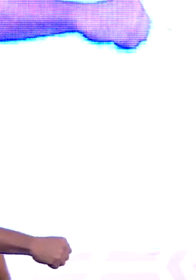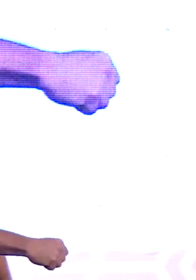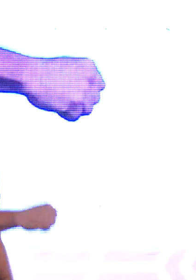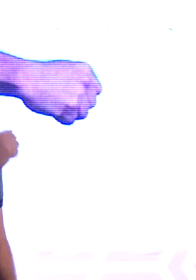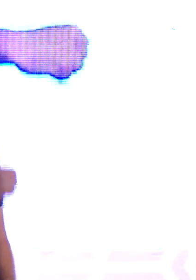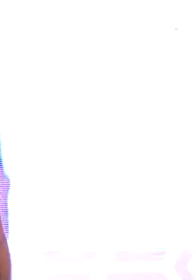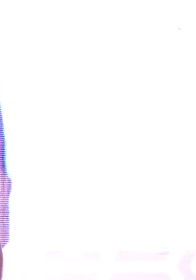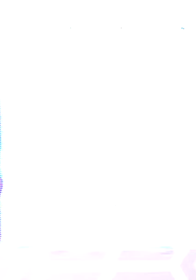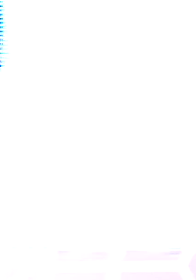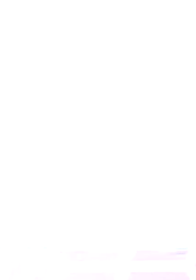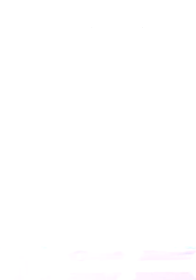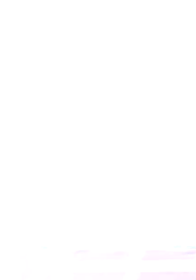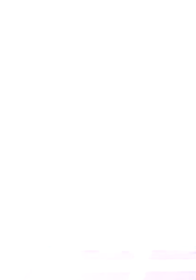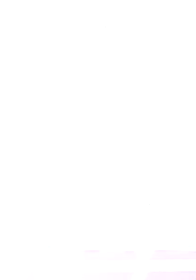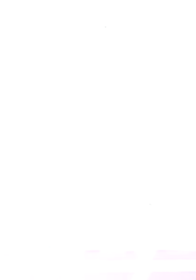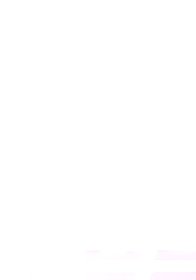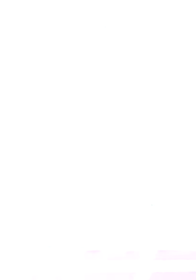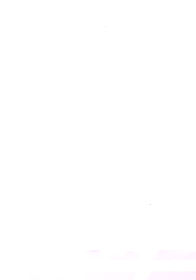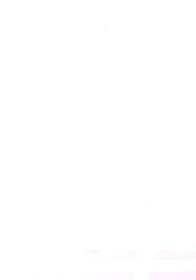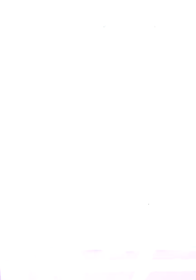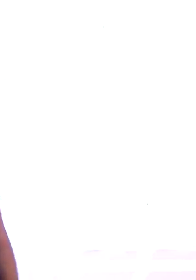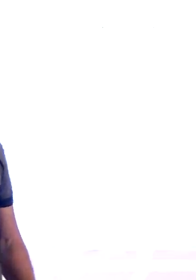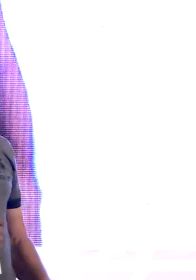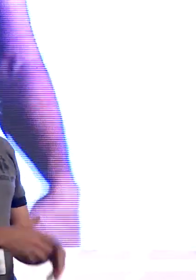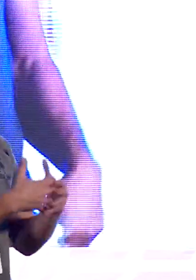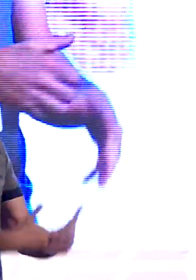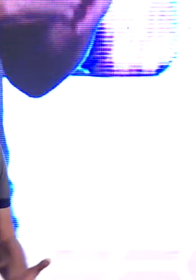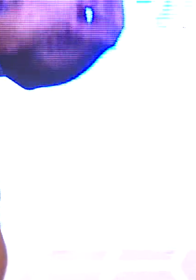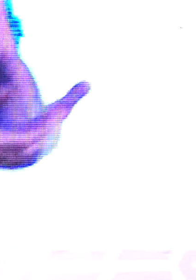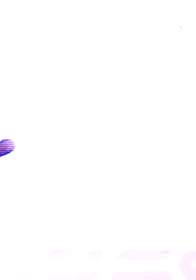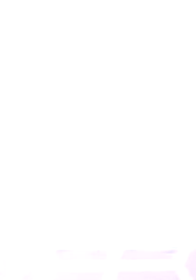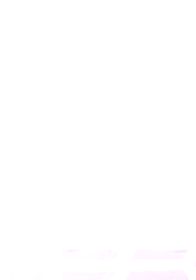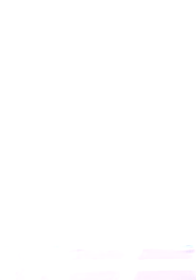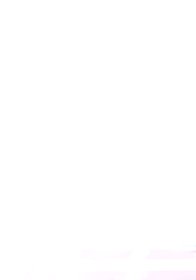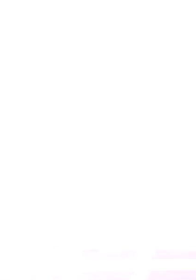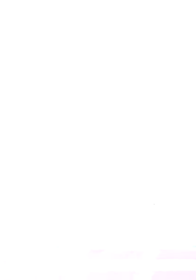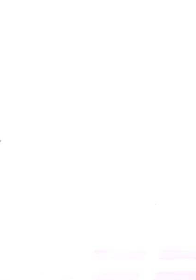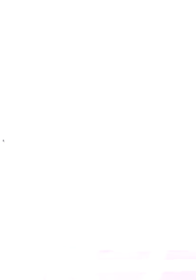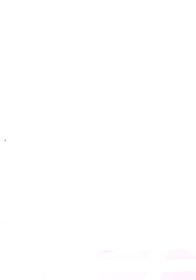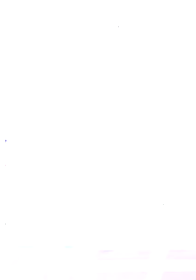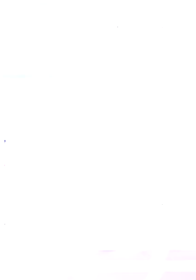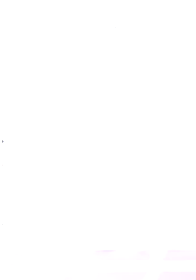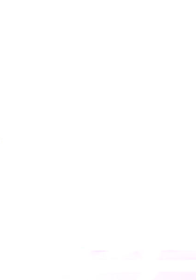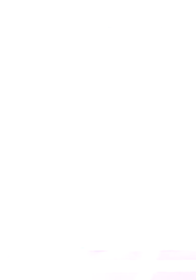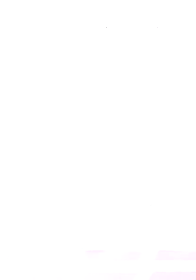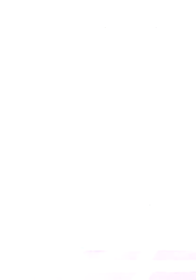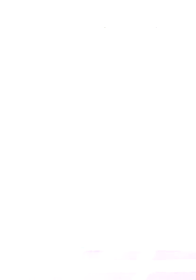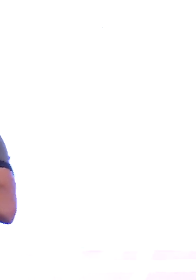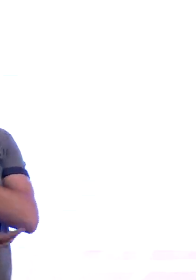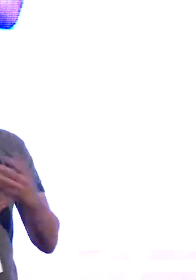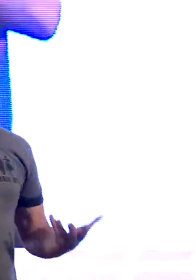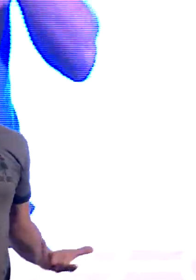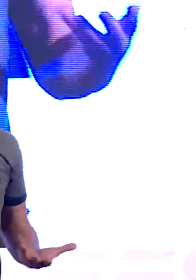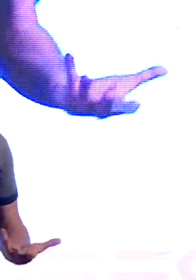depressed if you're not in service. You can have relatively little money, you can have an awful lot of money, and you can